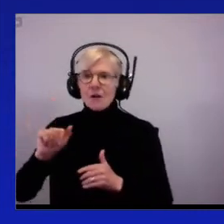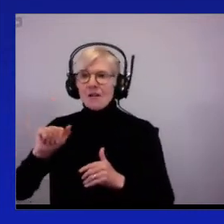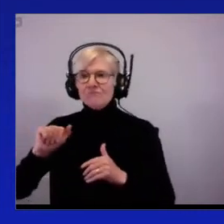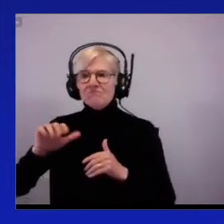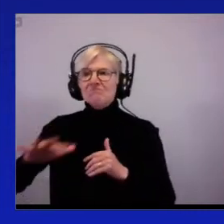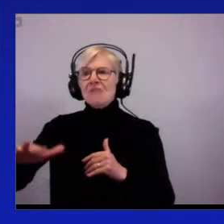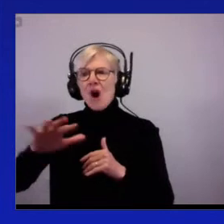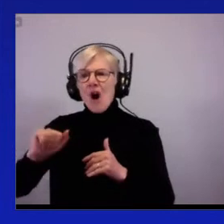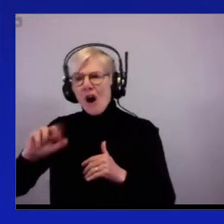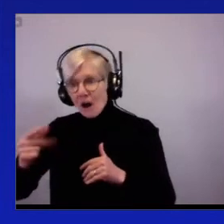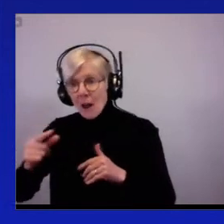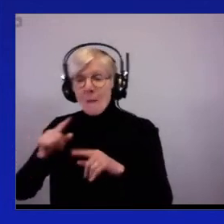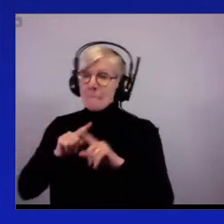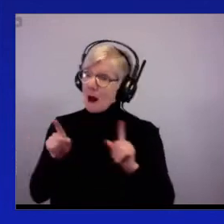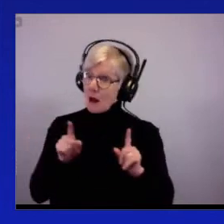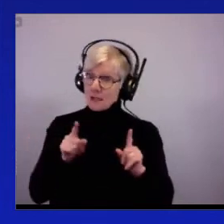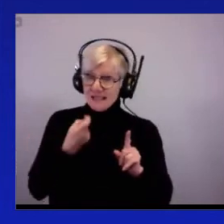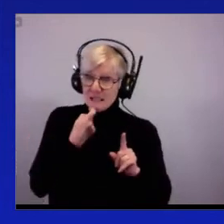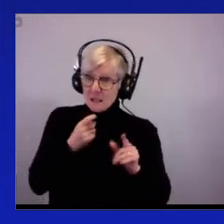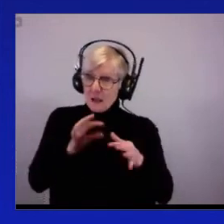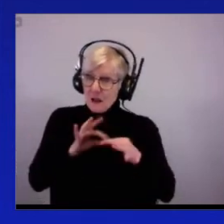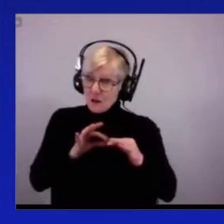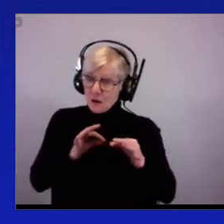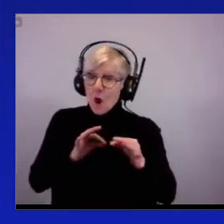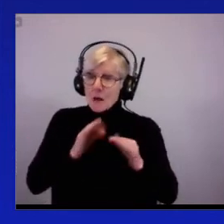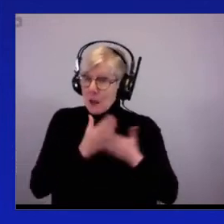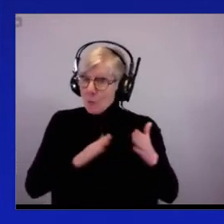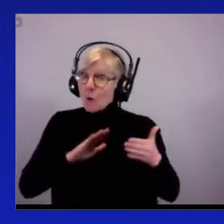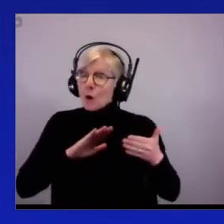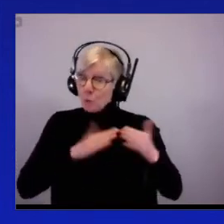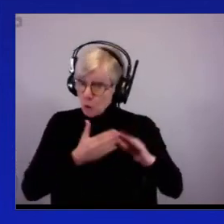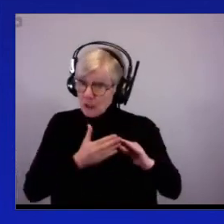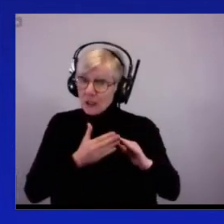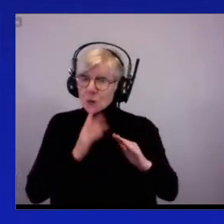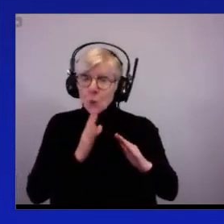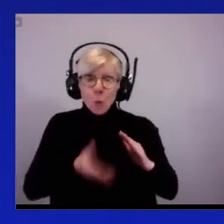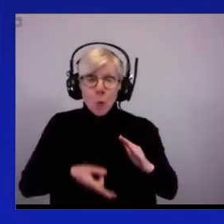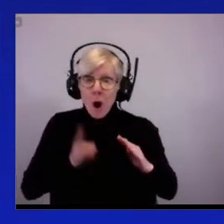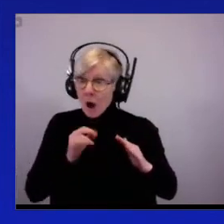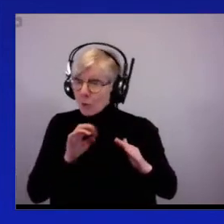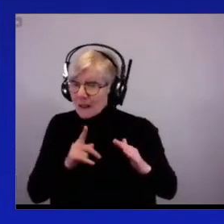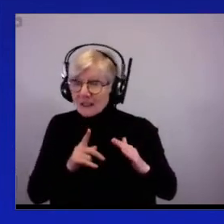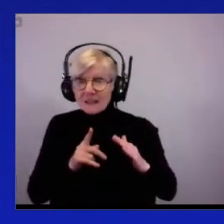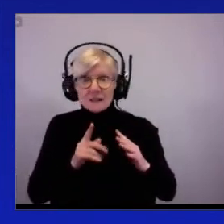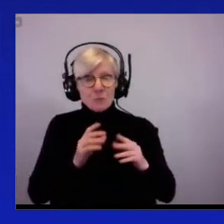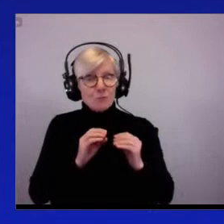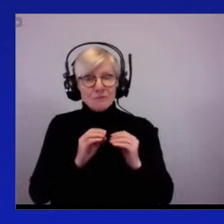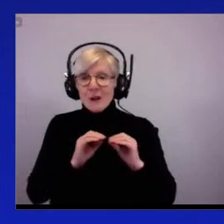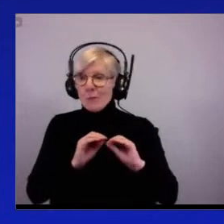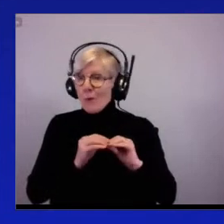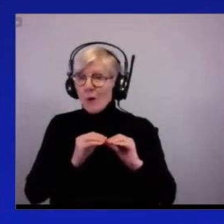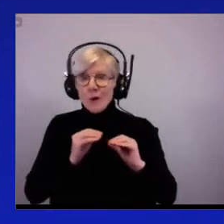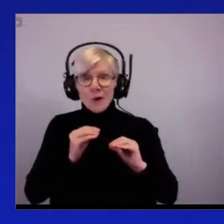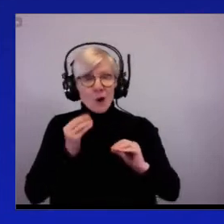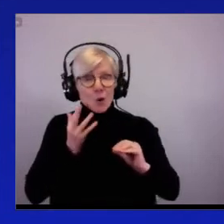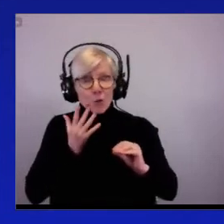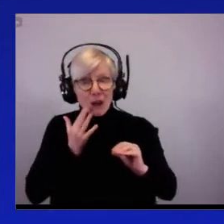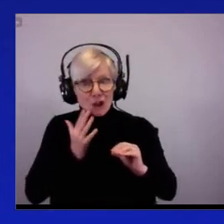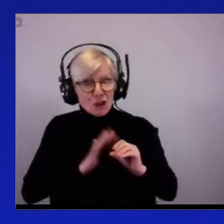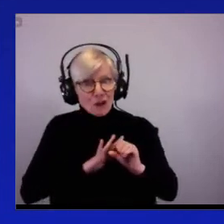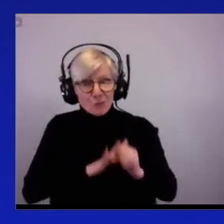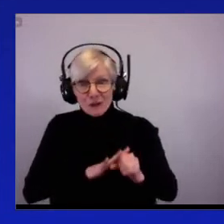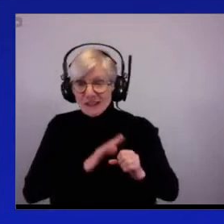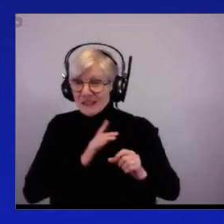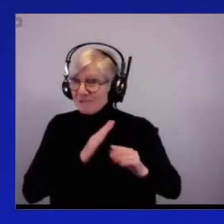public, except for what I've just described. So we're going to be targeting some of those communities that are more racialized or have been more disproportionately